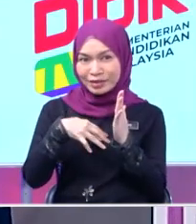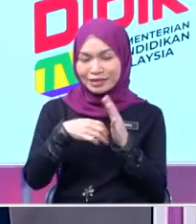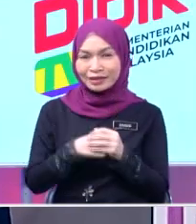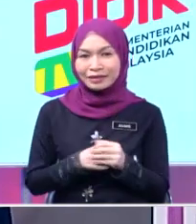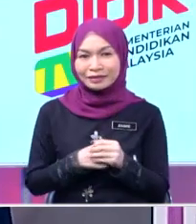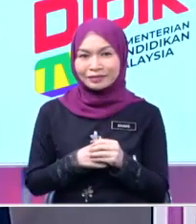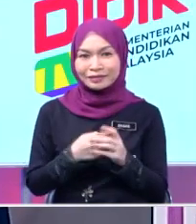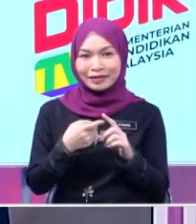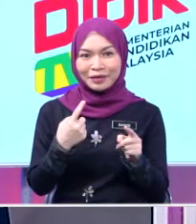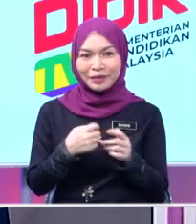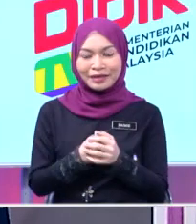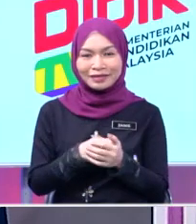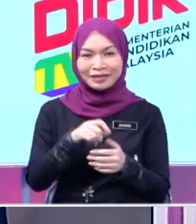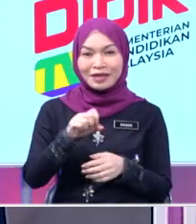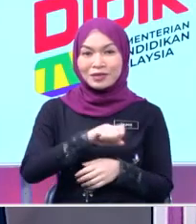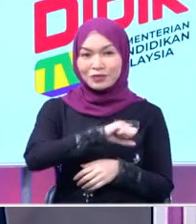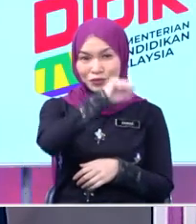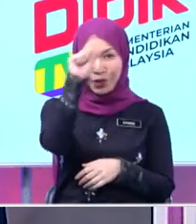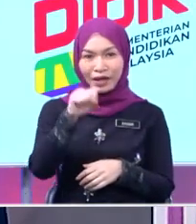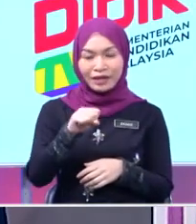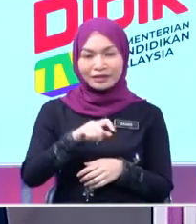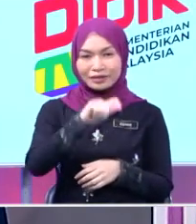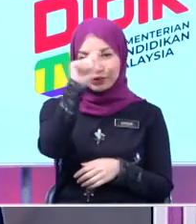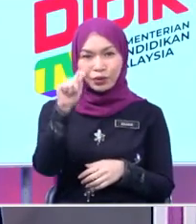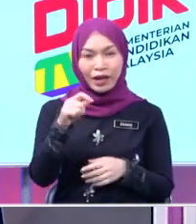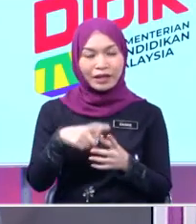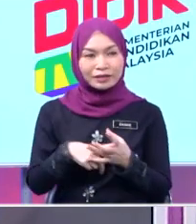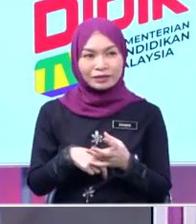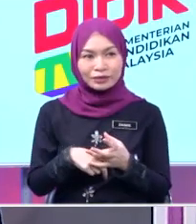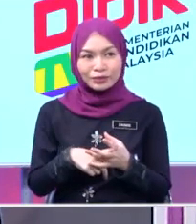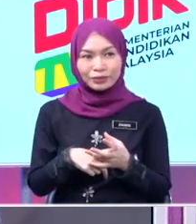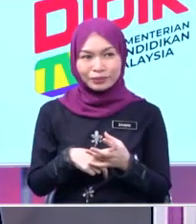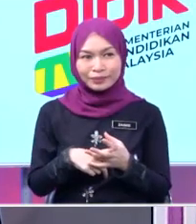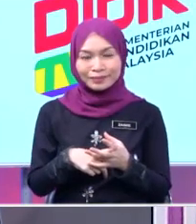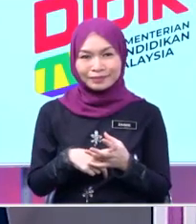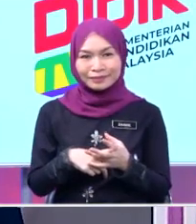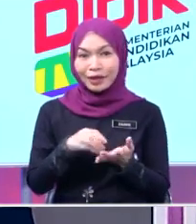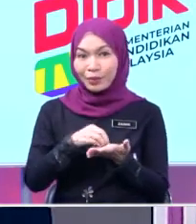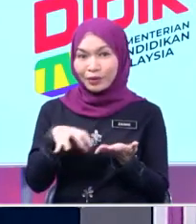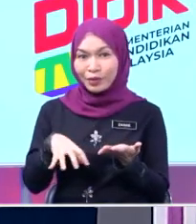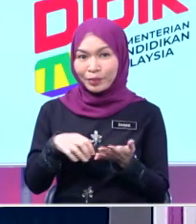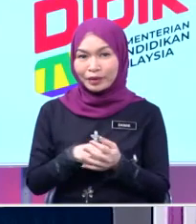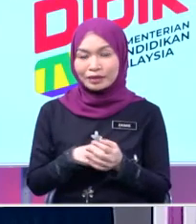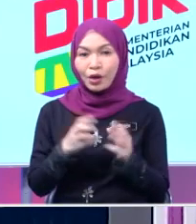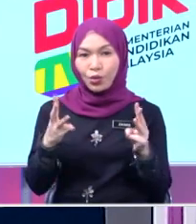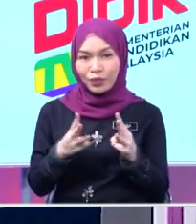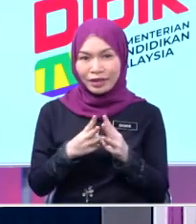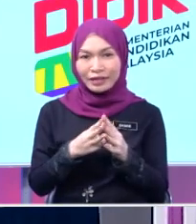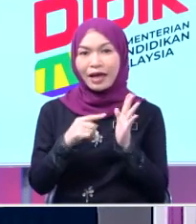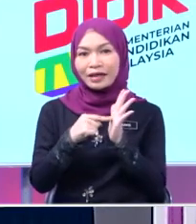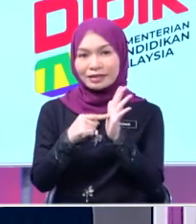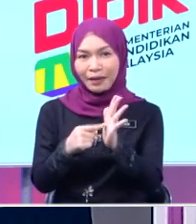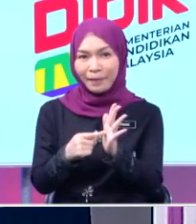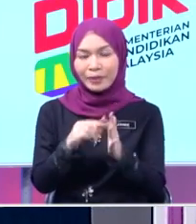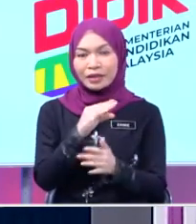and giving examples. The pupils wrote sentences with examples, and we highlighted or